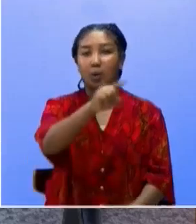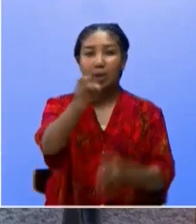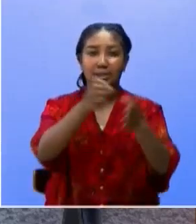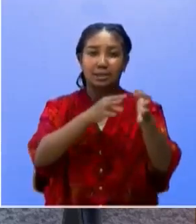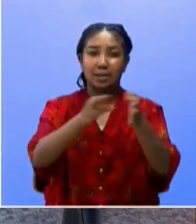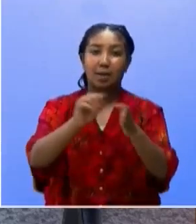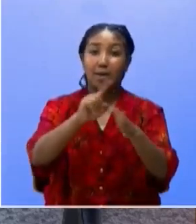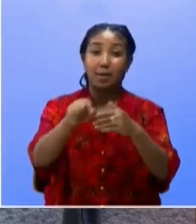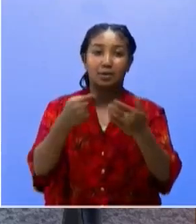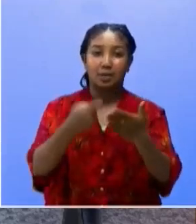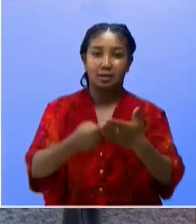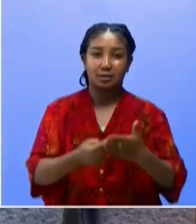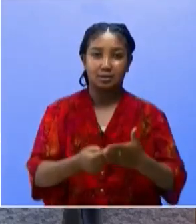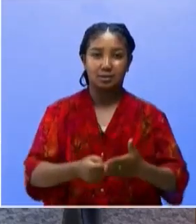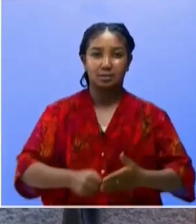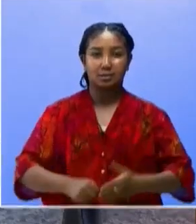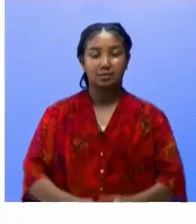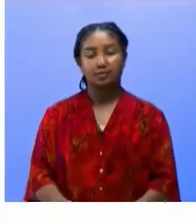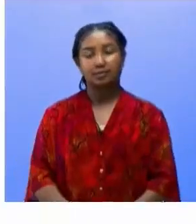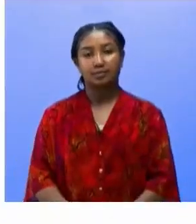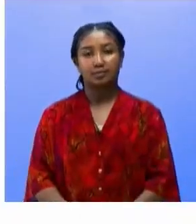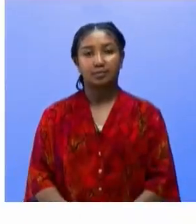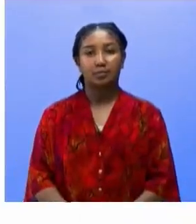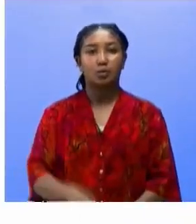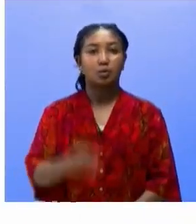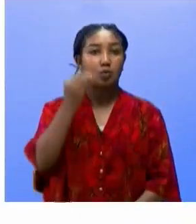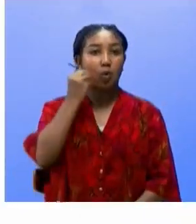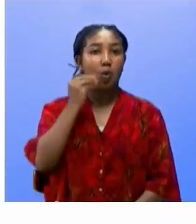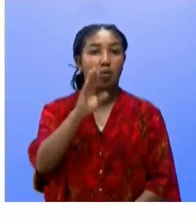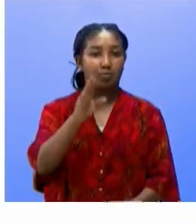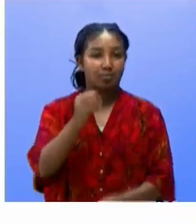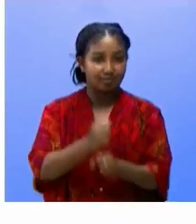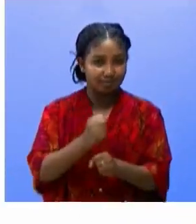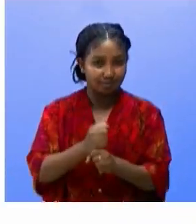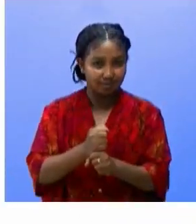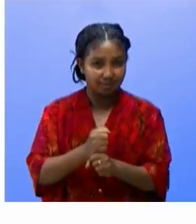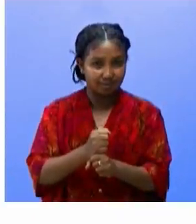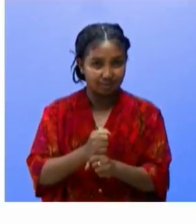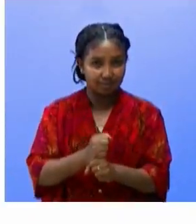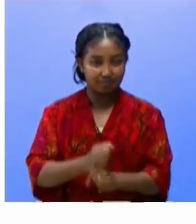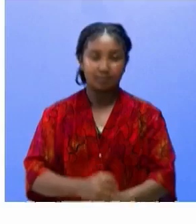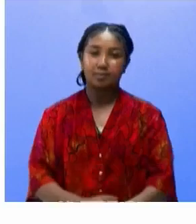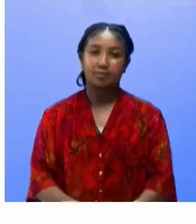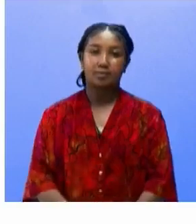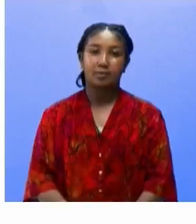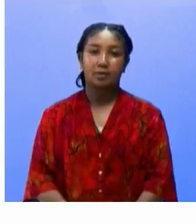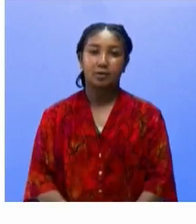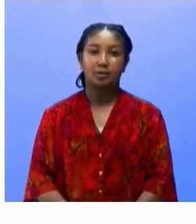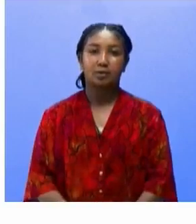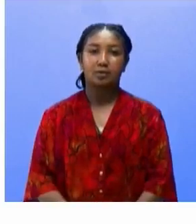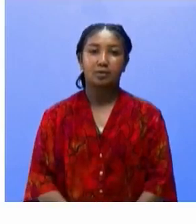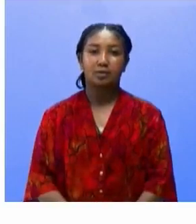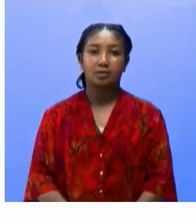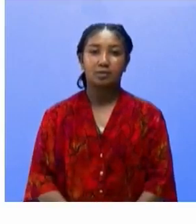describe about that. It is going to be your home activity.